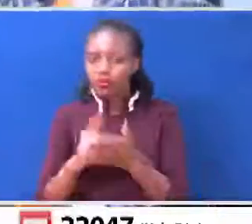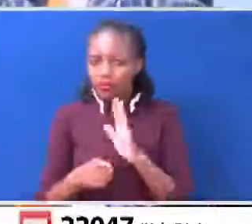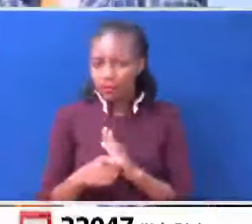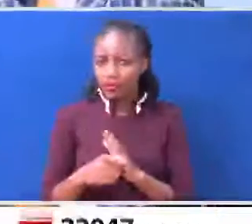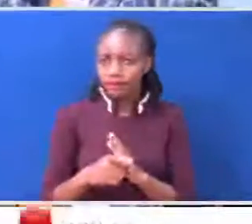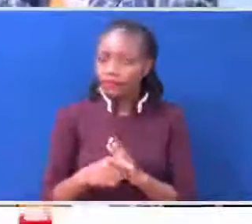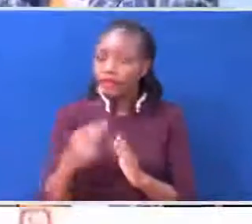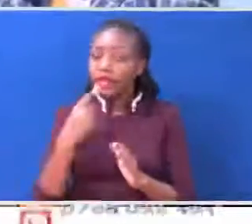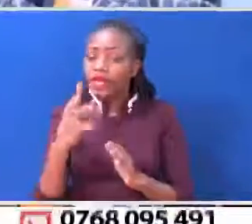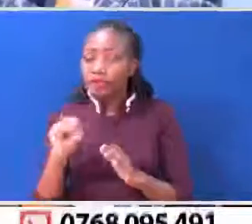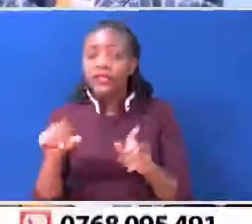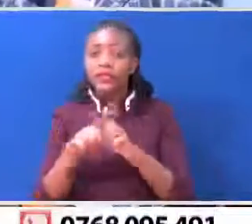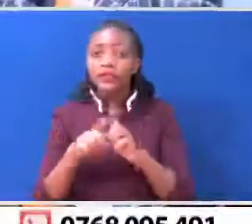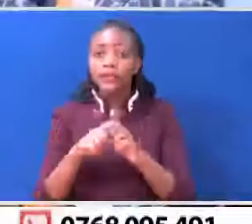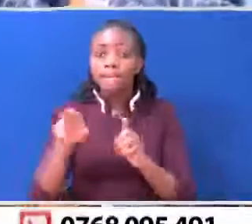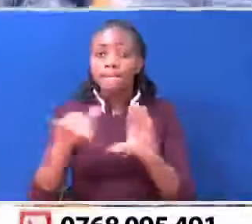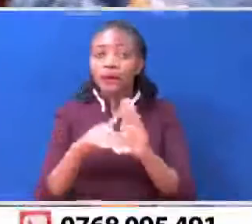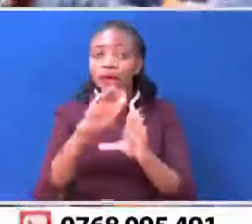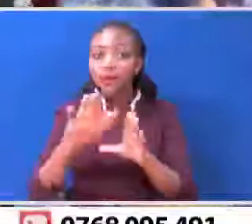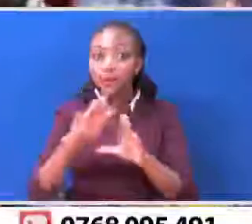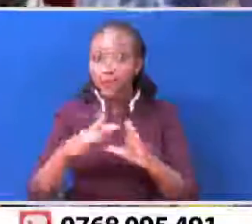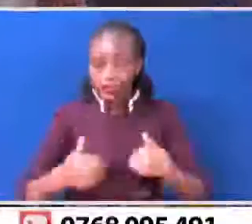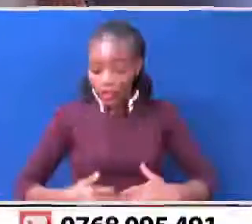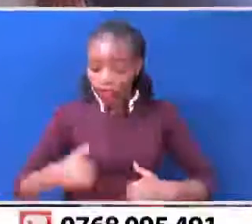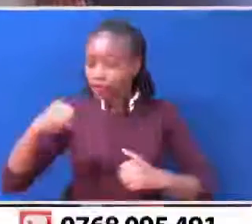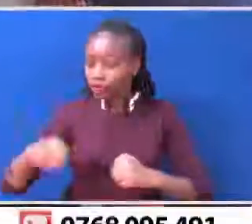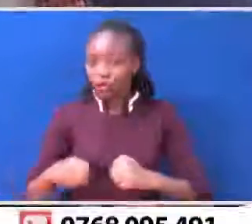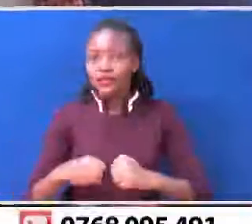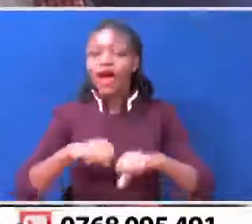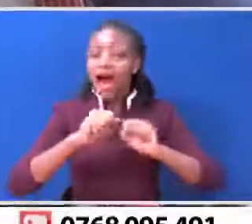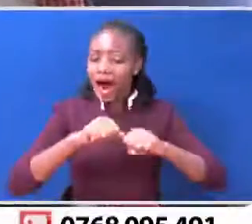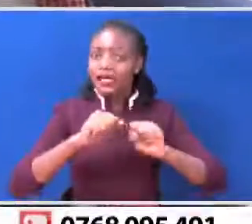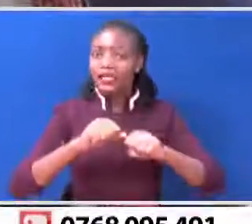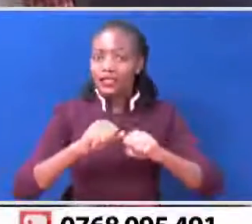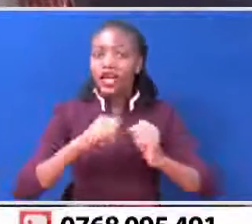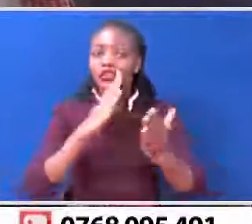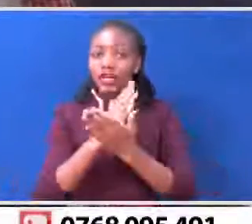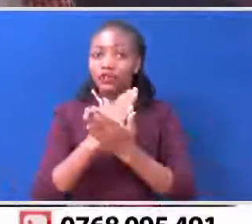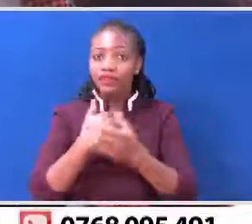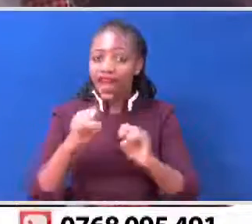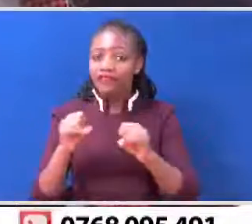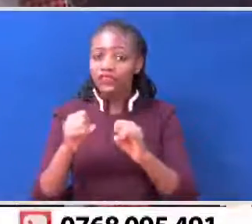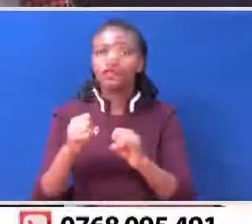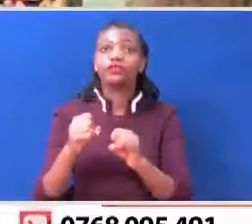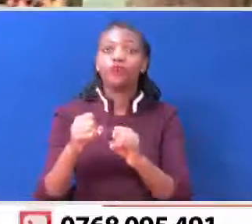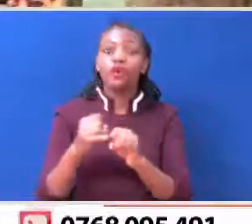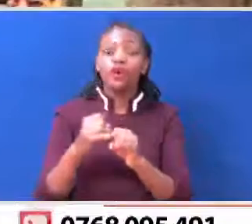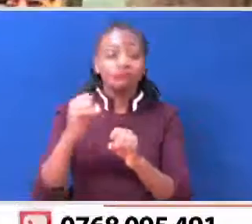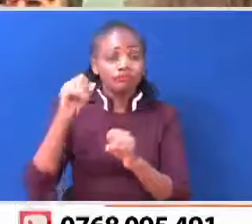kwamba yeye pamoja na mbunge wa Gatundu Kusini Moses Kuria walishirikiana kupigania kuongezwa kwa maeneo bunge kaunti ya